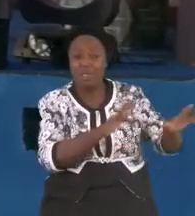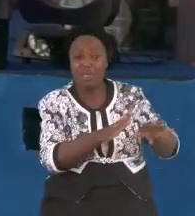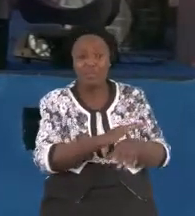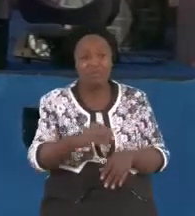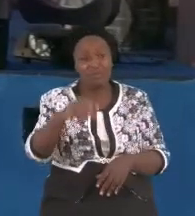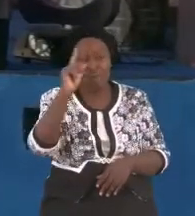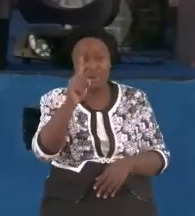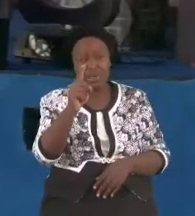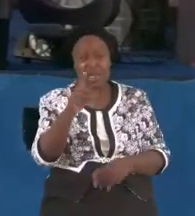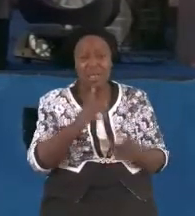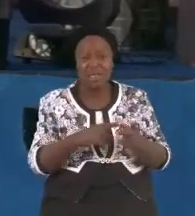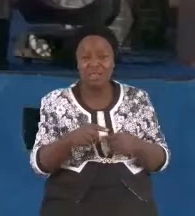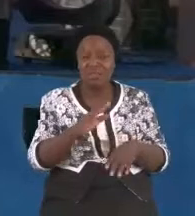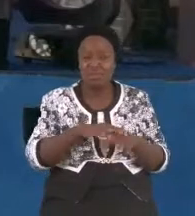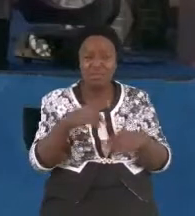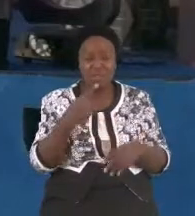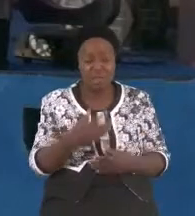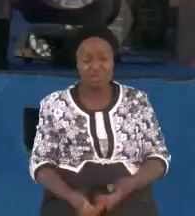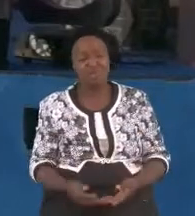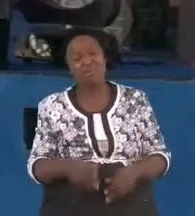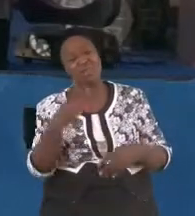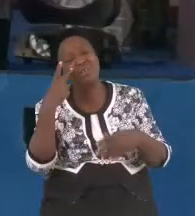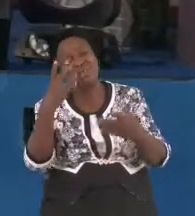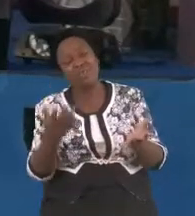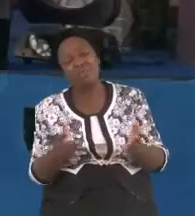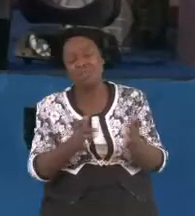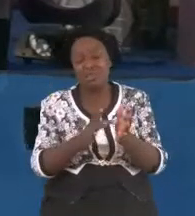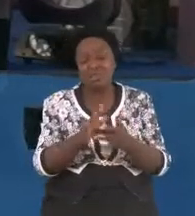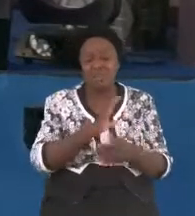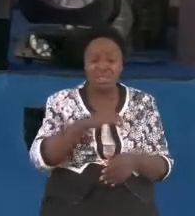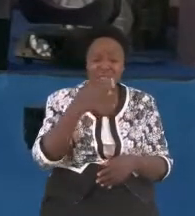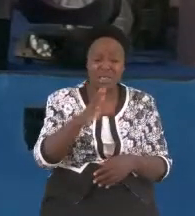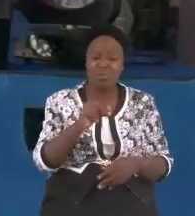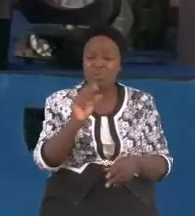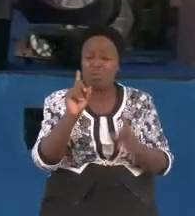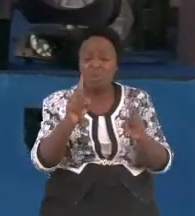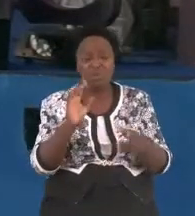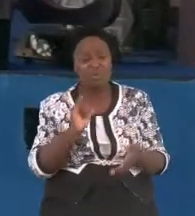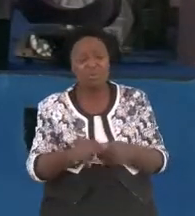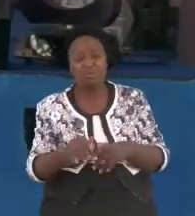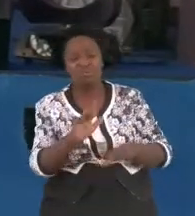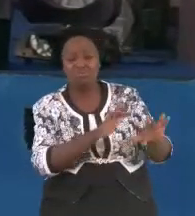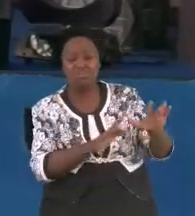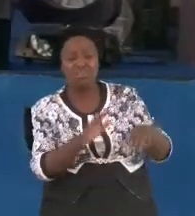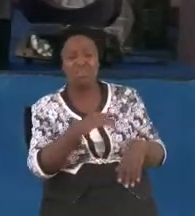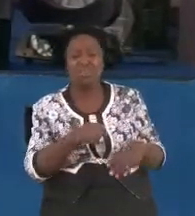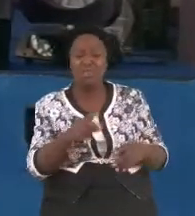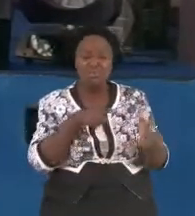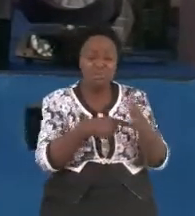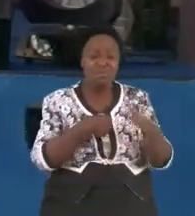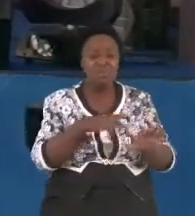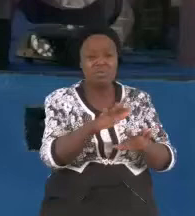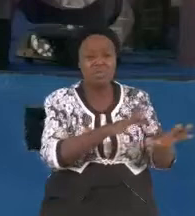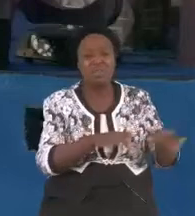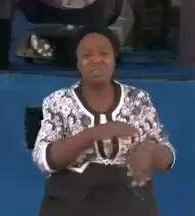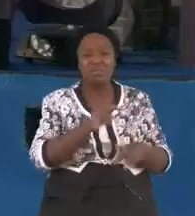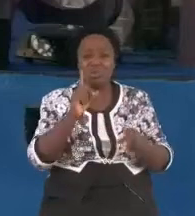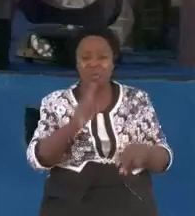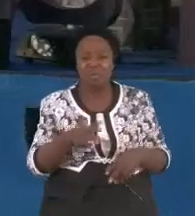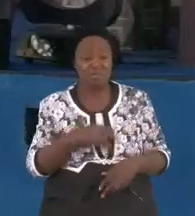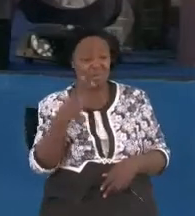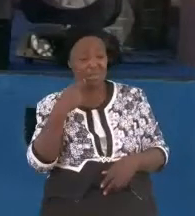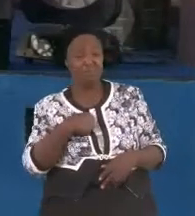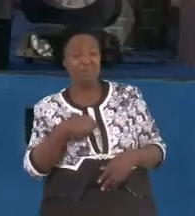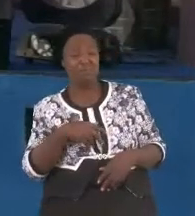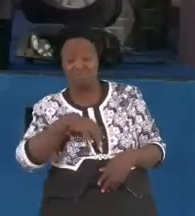there's no person to sympathize with me. There is no support. There is no companion. There's no friend. I'm not married yet. I